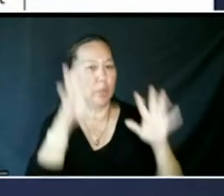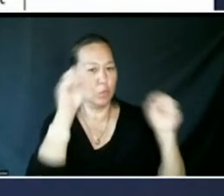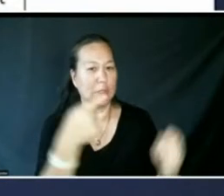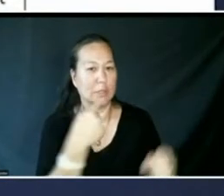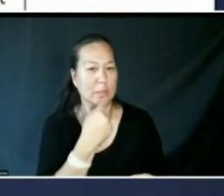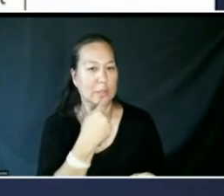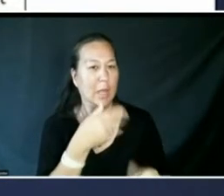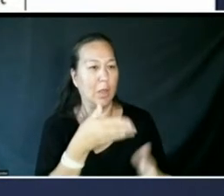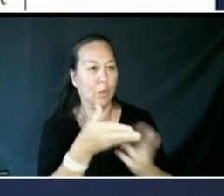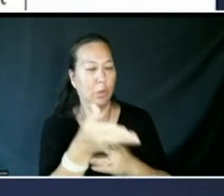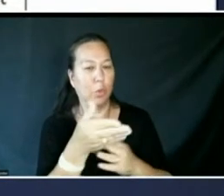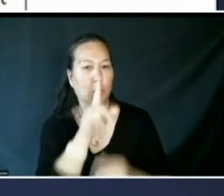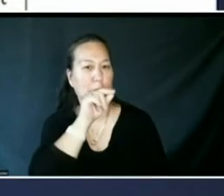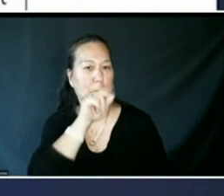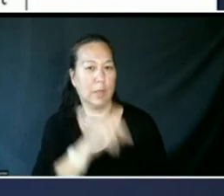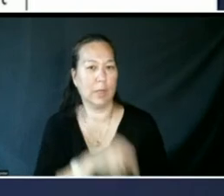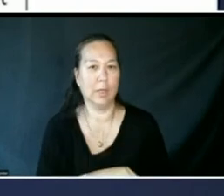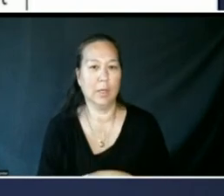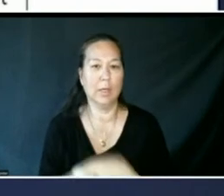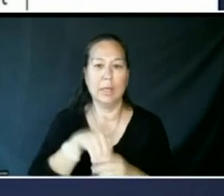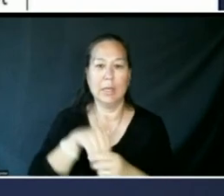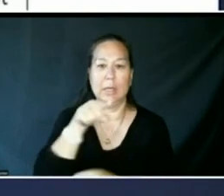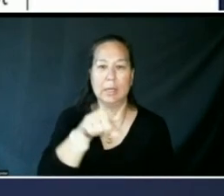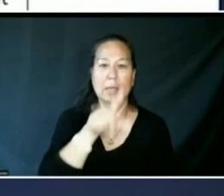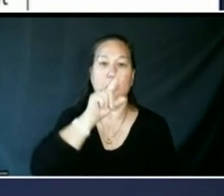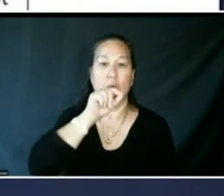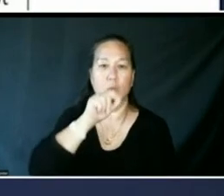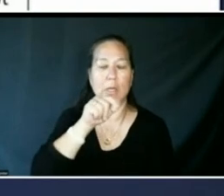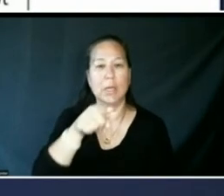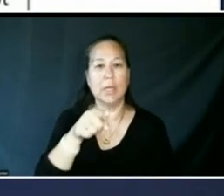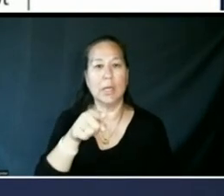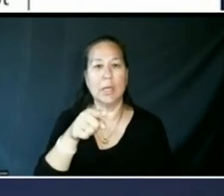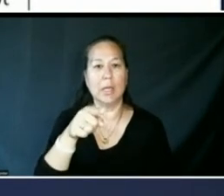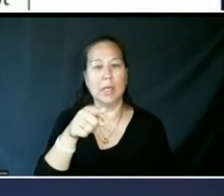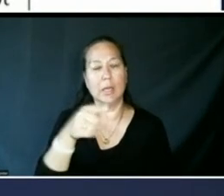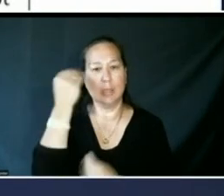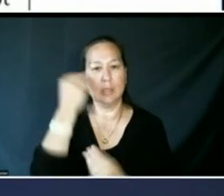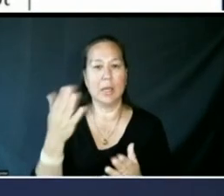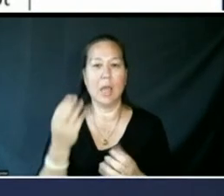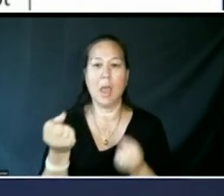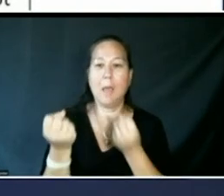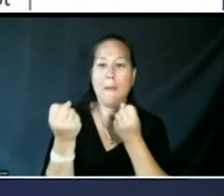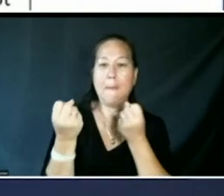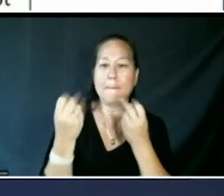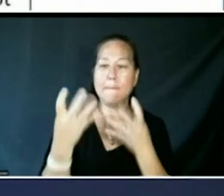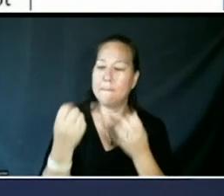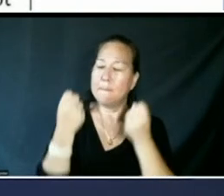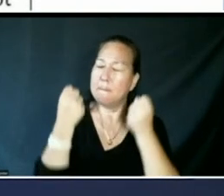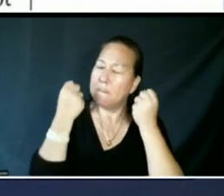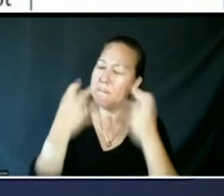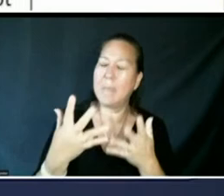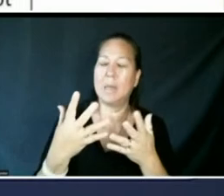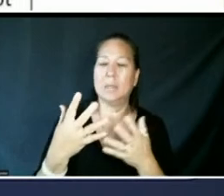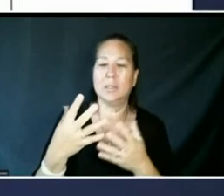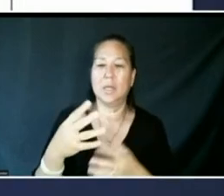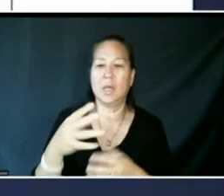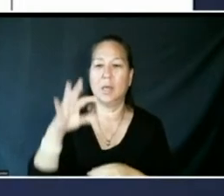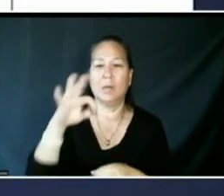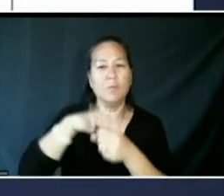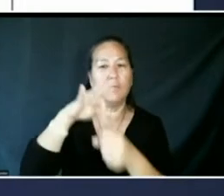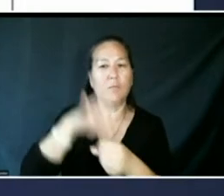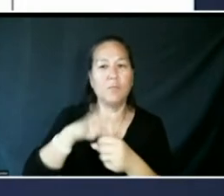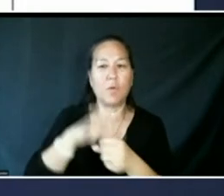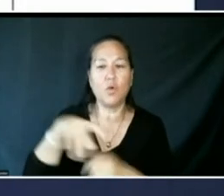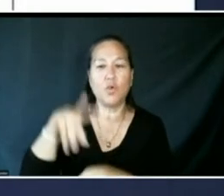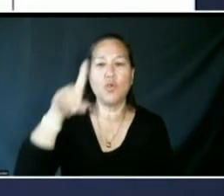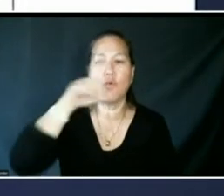In the tweet, Donald Trump claims that there was, quote, massive voter fraud in Georgia. Mr. Sterling, that was just